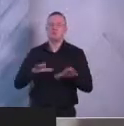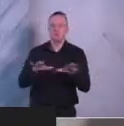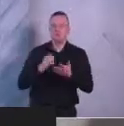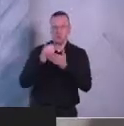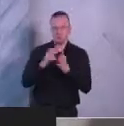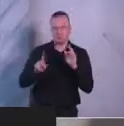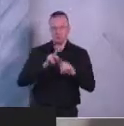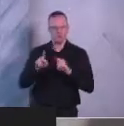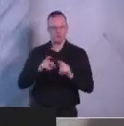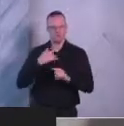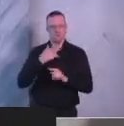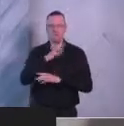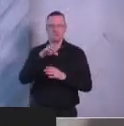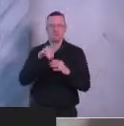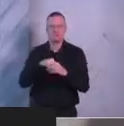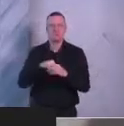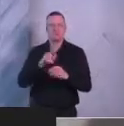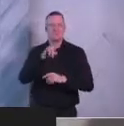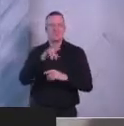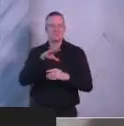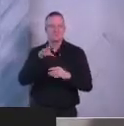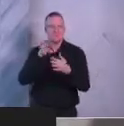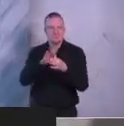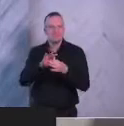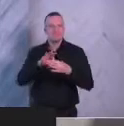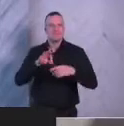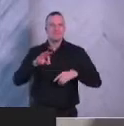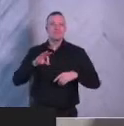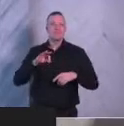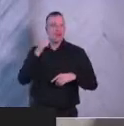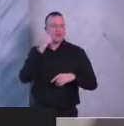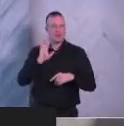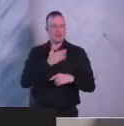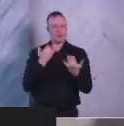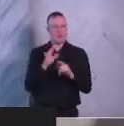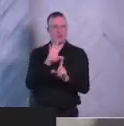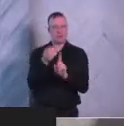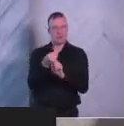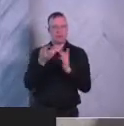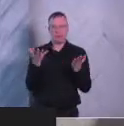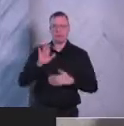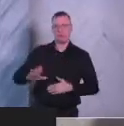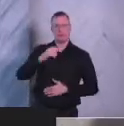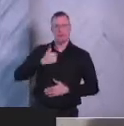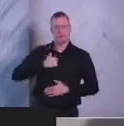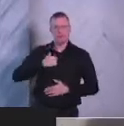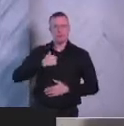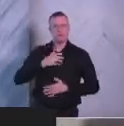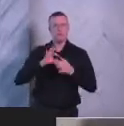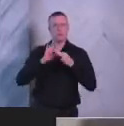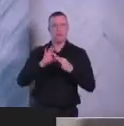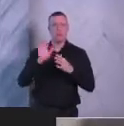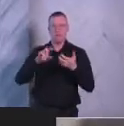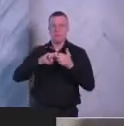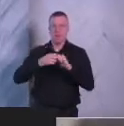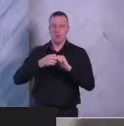feel included, that they belong and that they're valued. I think our current culture in Canada right now is a problem,